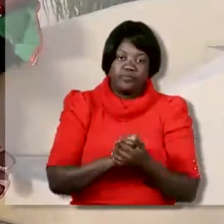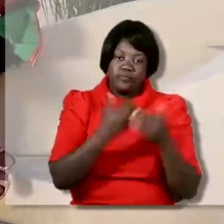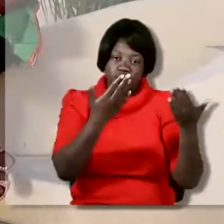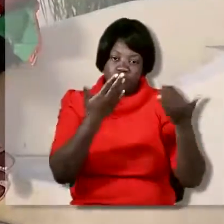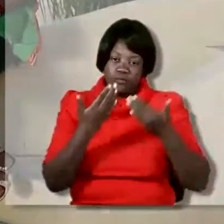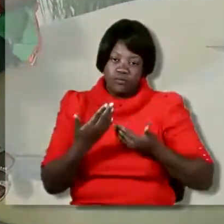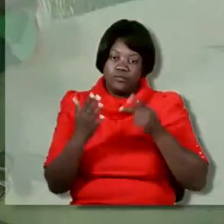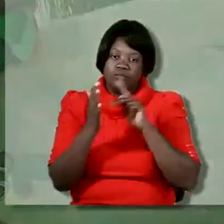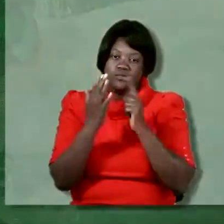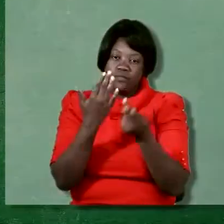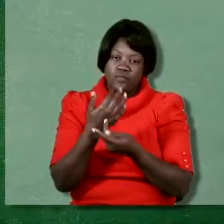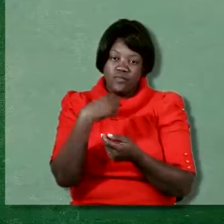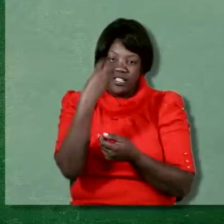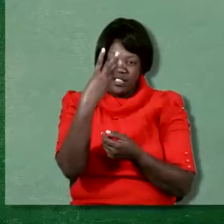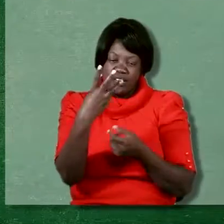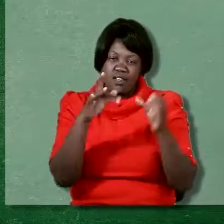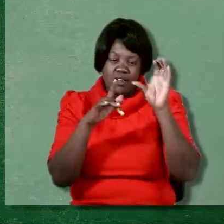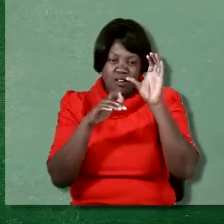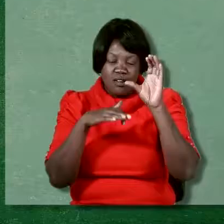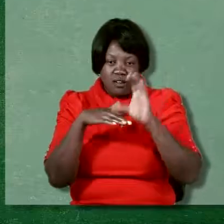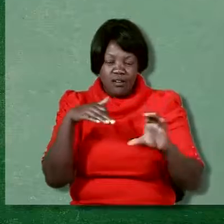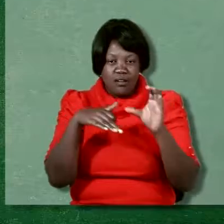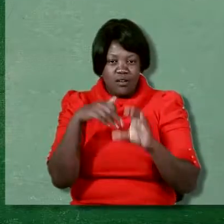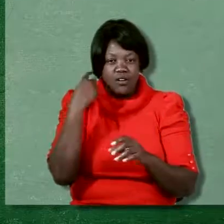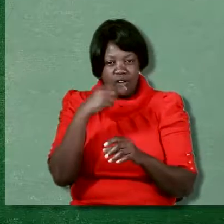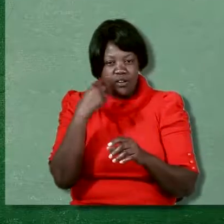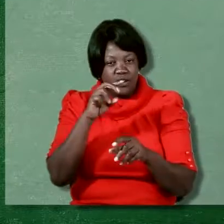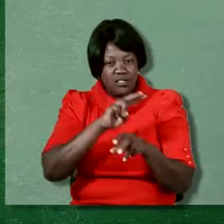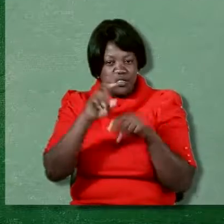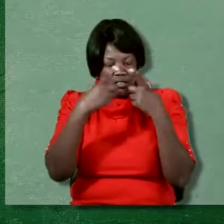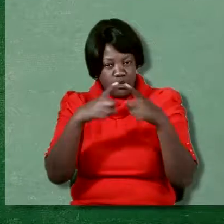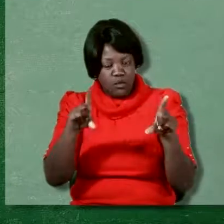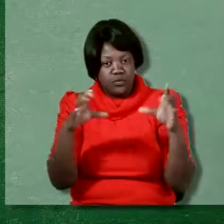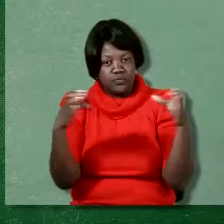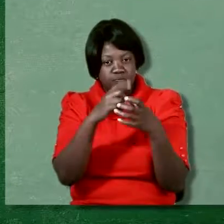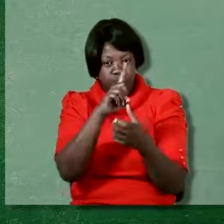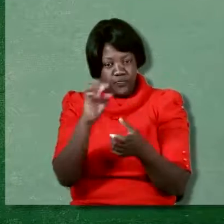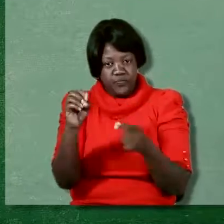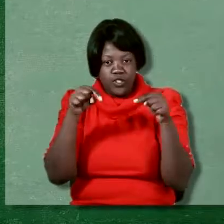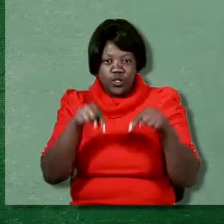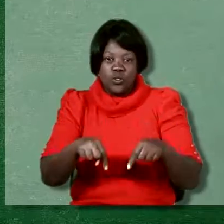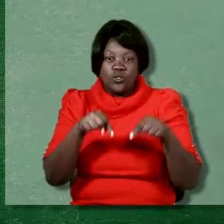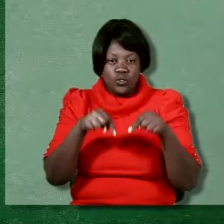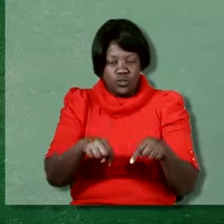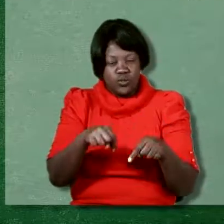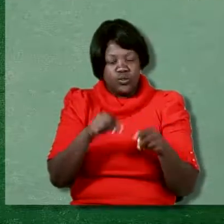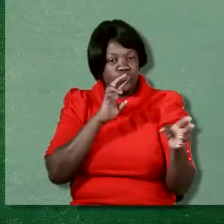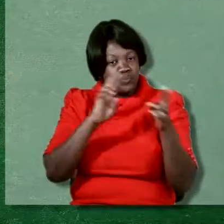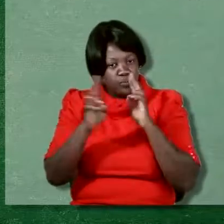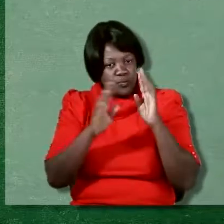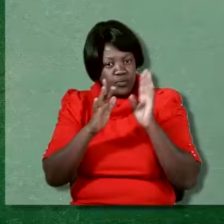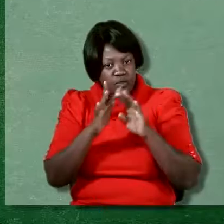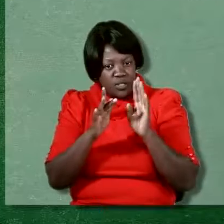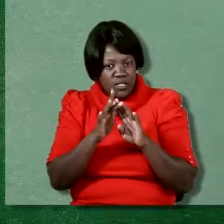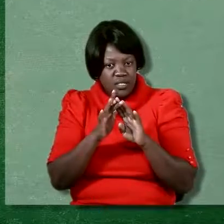Hello viewers, welcome to lesson 3 in our NAMCAL English as a Second Language series for grade 10. Today on the lesson,